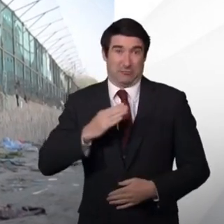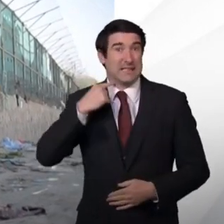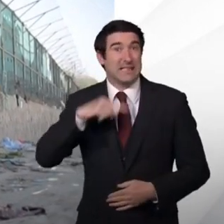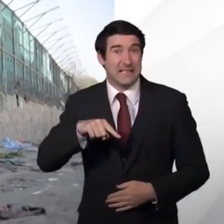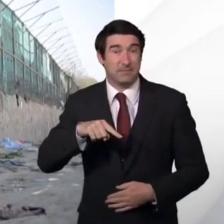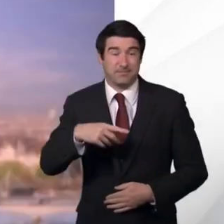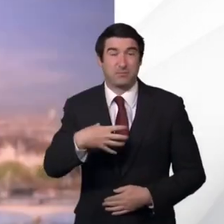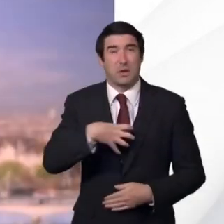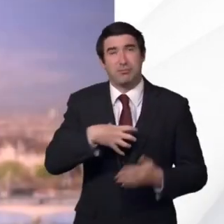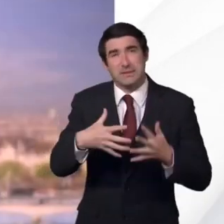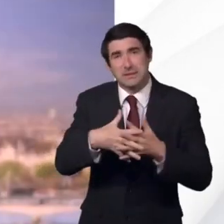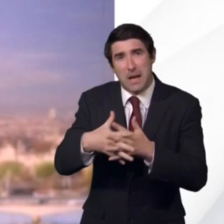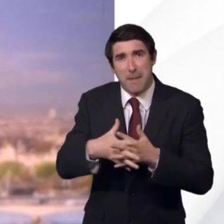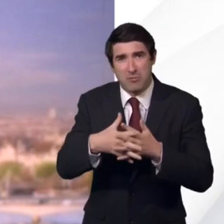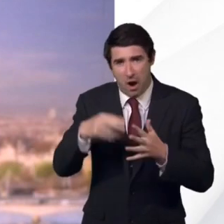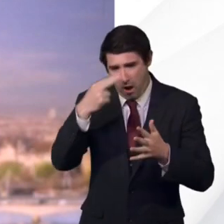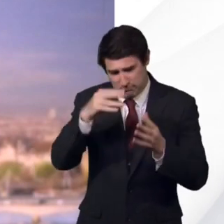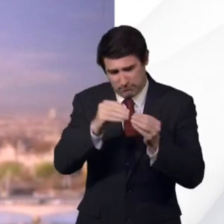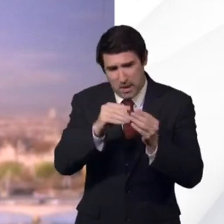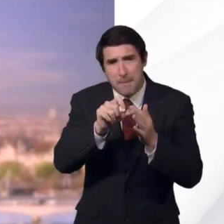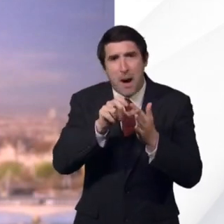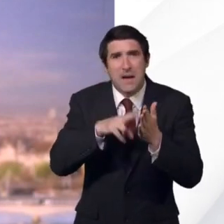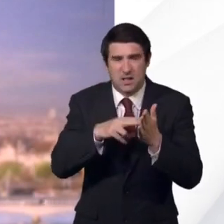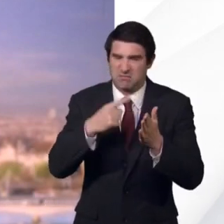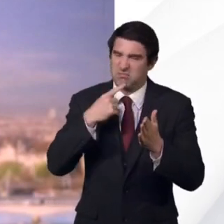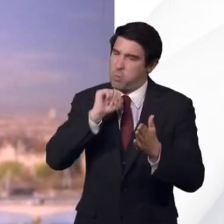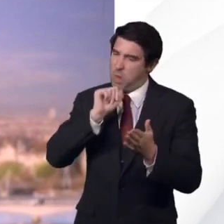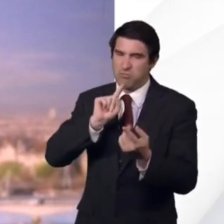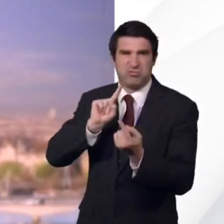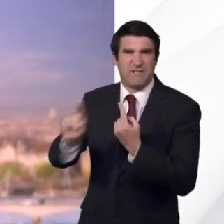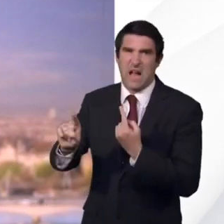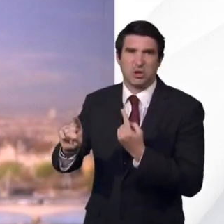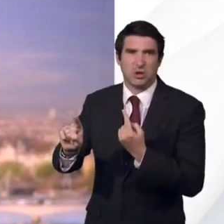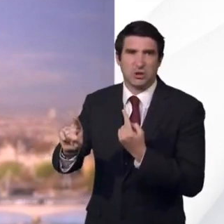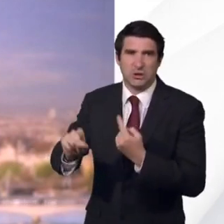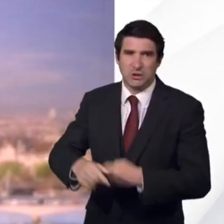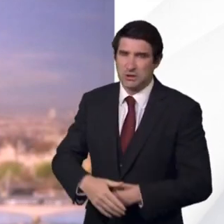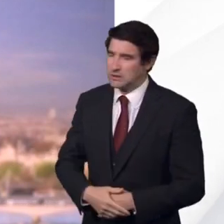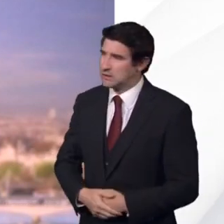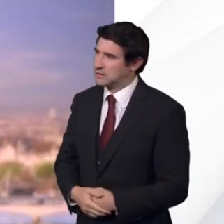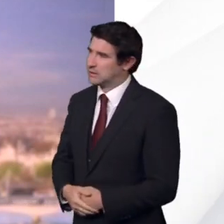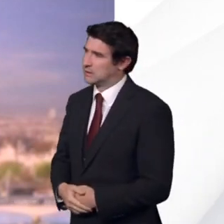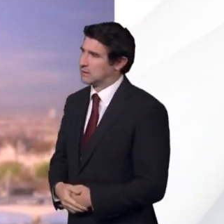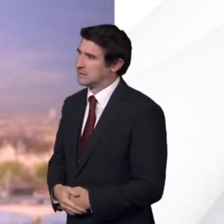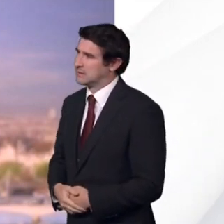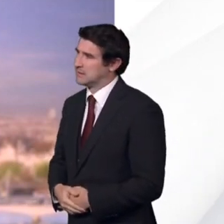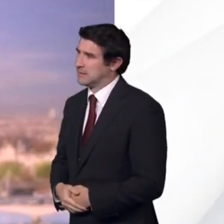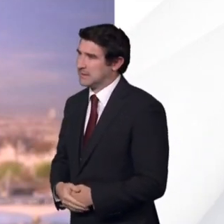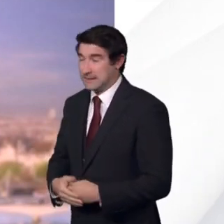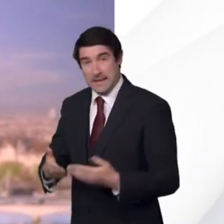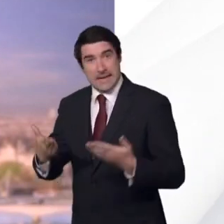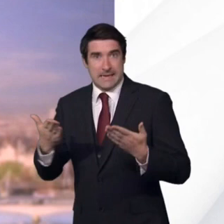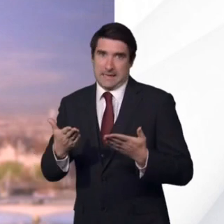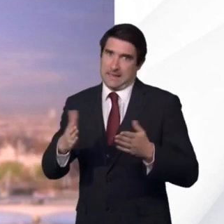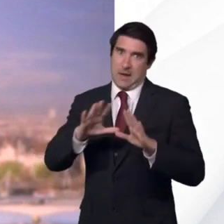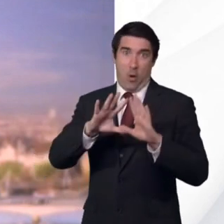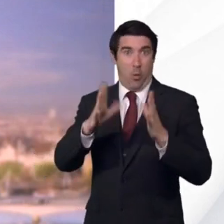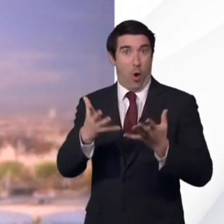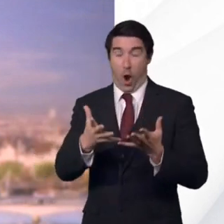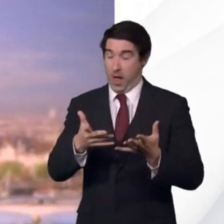revenge. I'm Philippa Thomas in London as the world prepares for the new reality of Afghanistan under Taliban